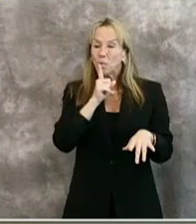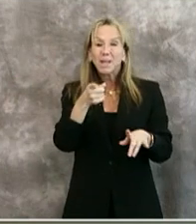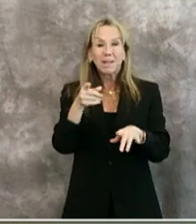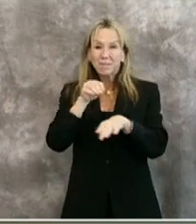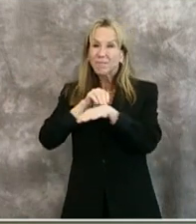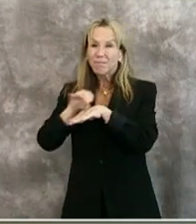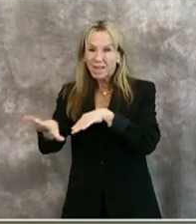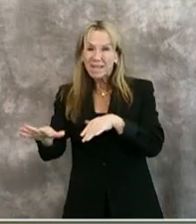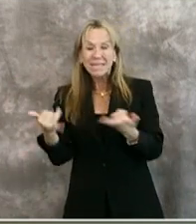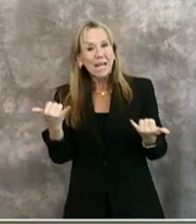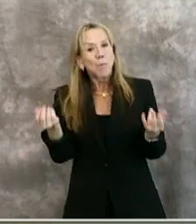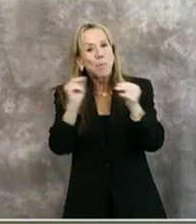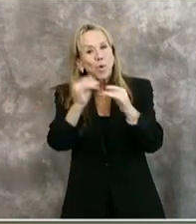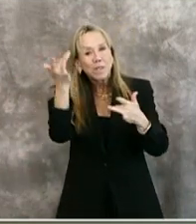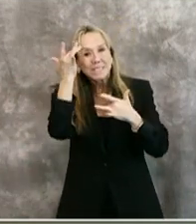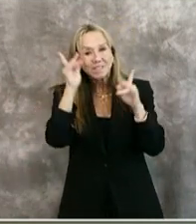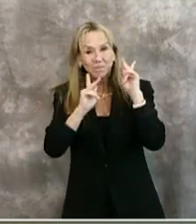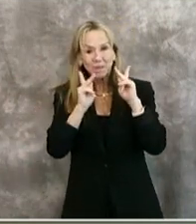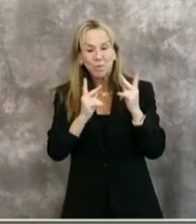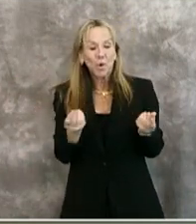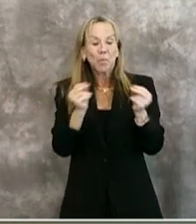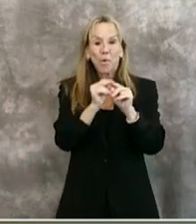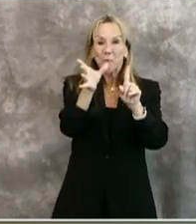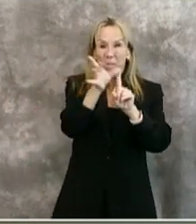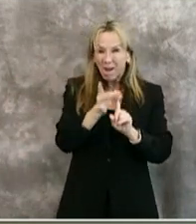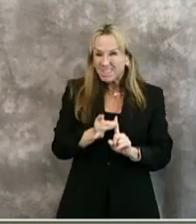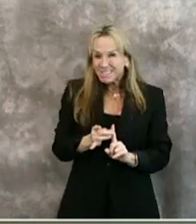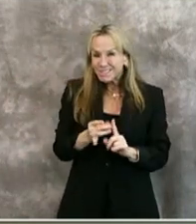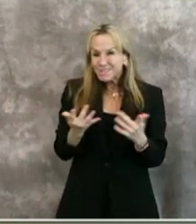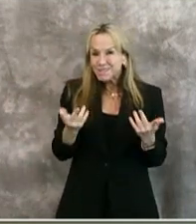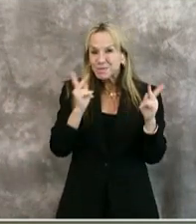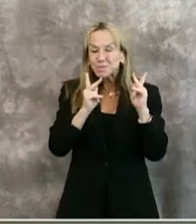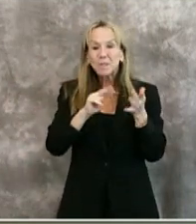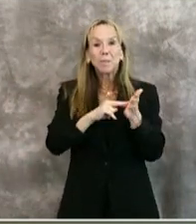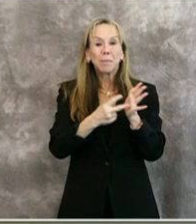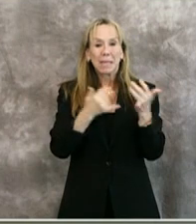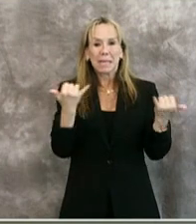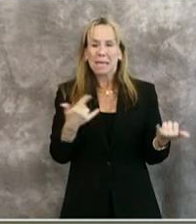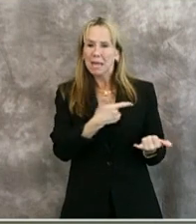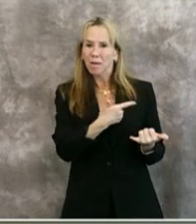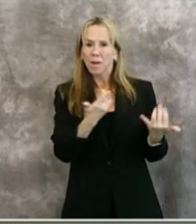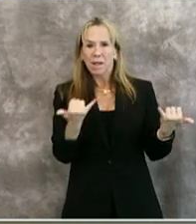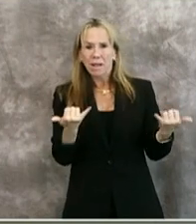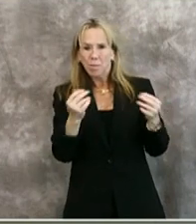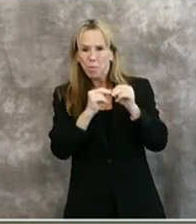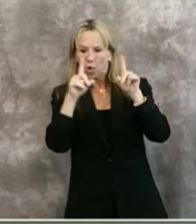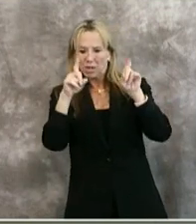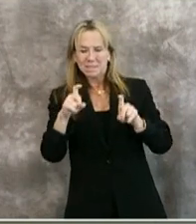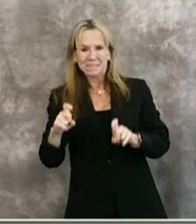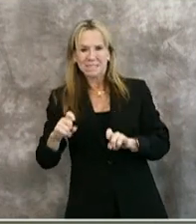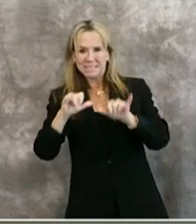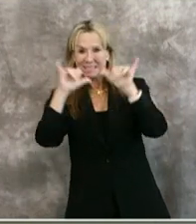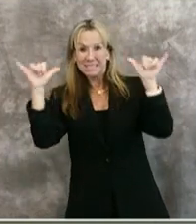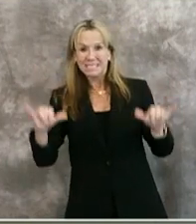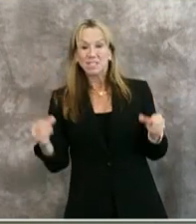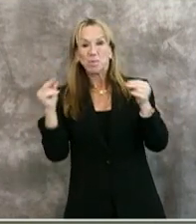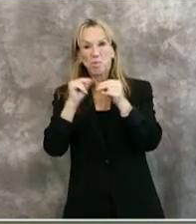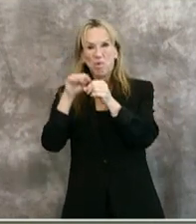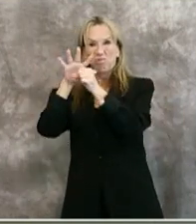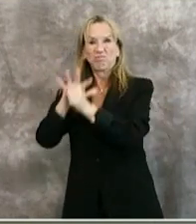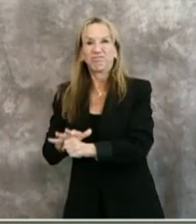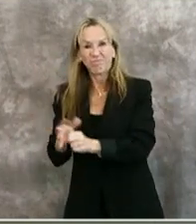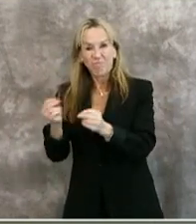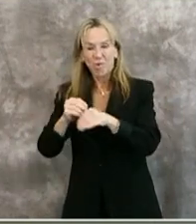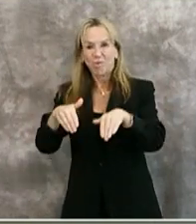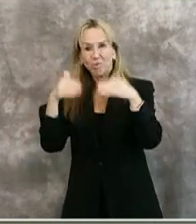have more sick people. We have more positive cases, which means we have greater demand on our testing system. That is